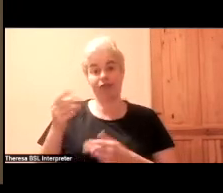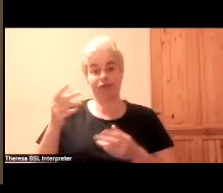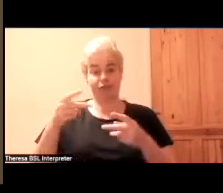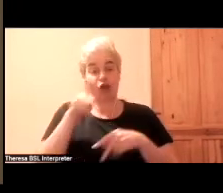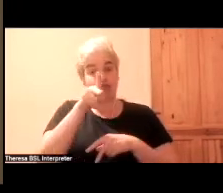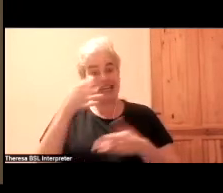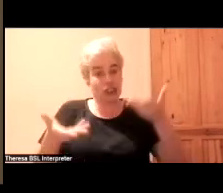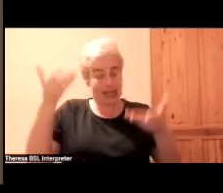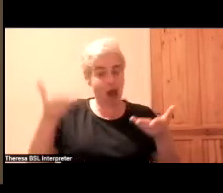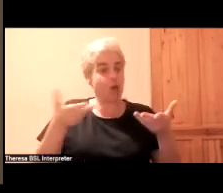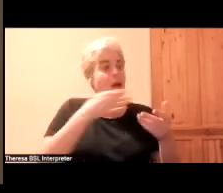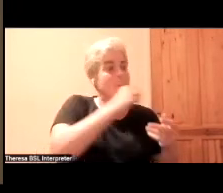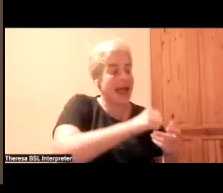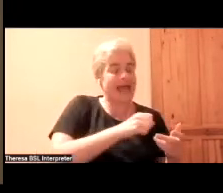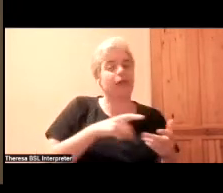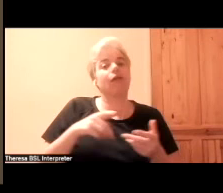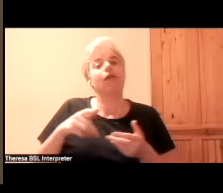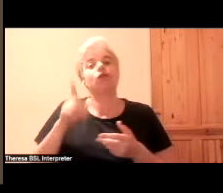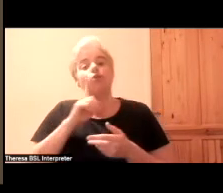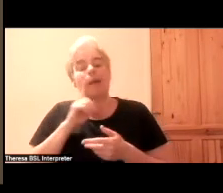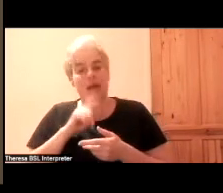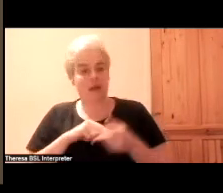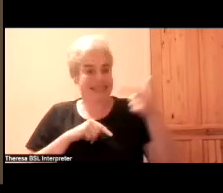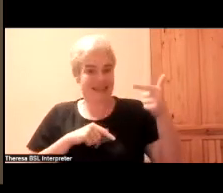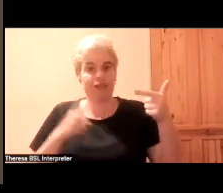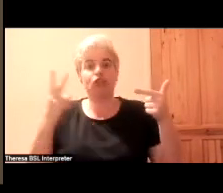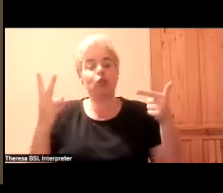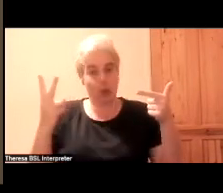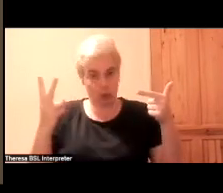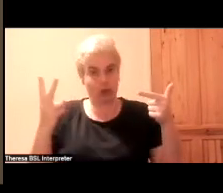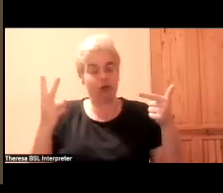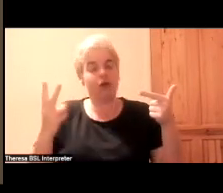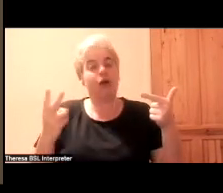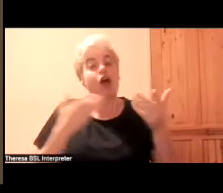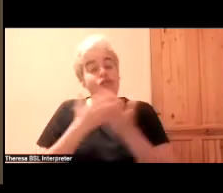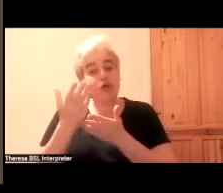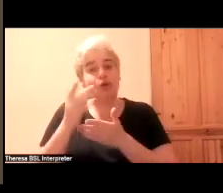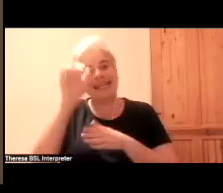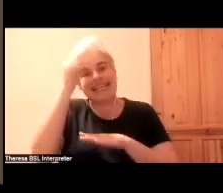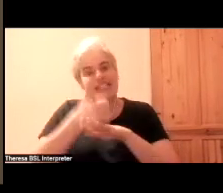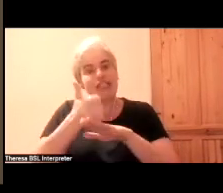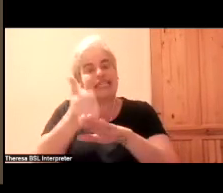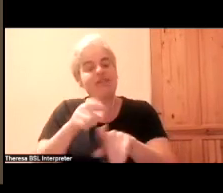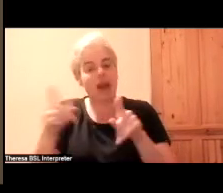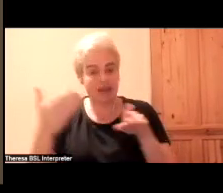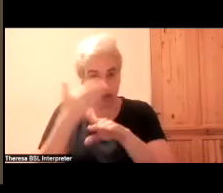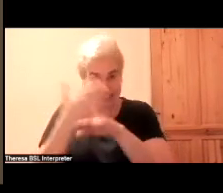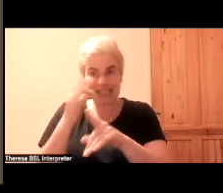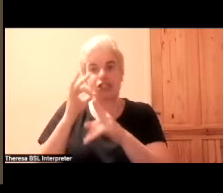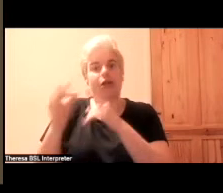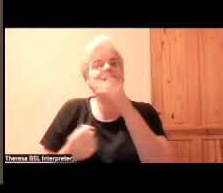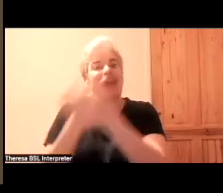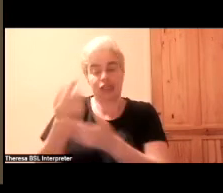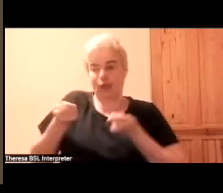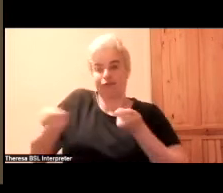young men to women was 7:2. Through a series of initiatives, like the specific vocations events which we have